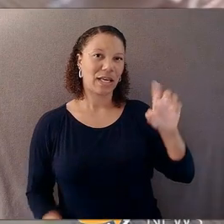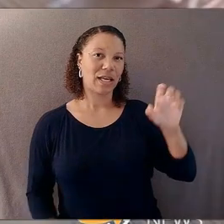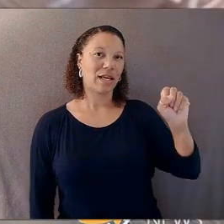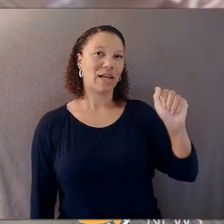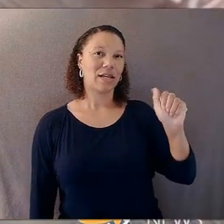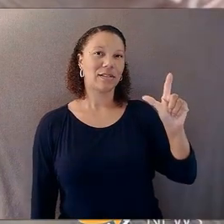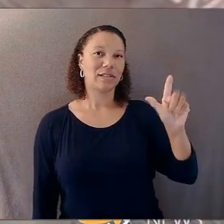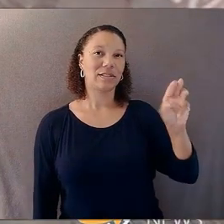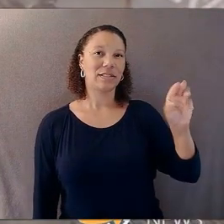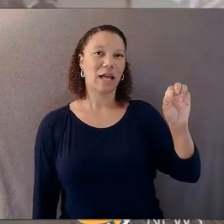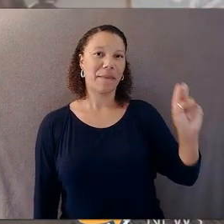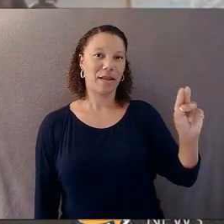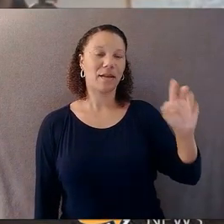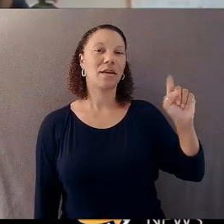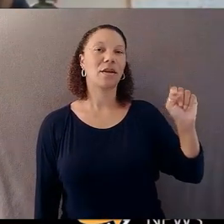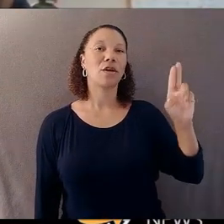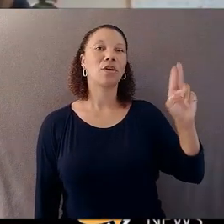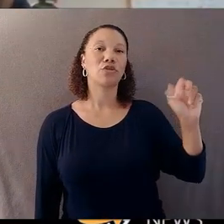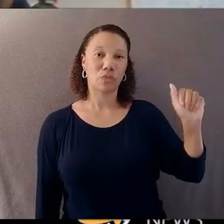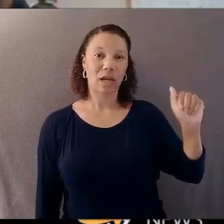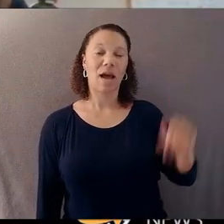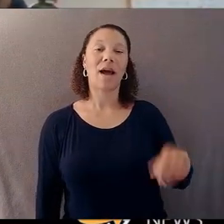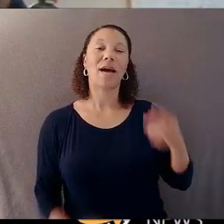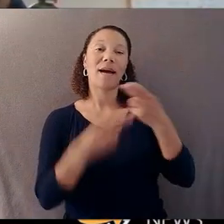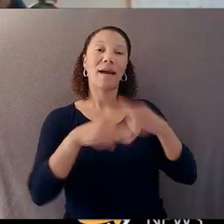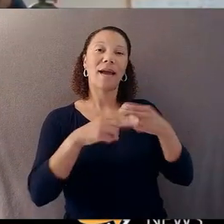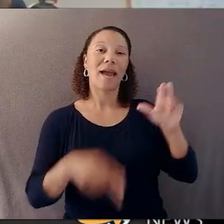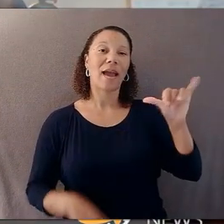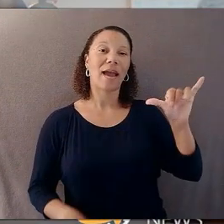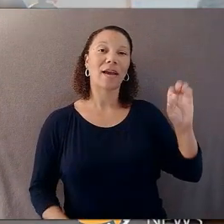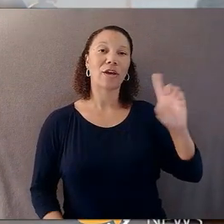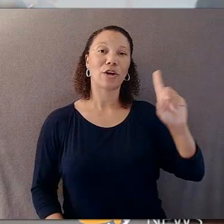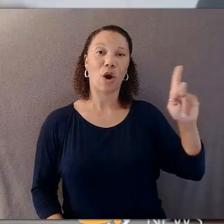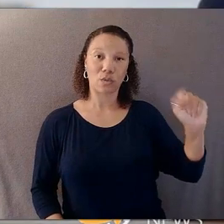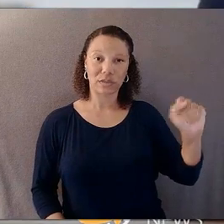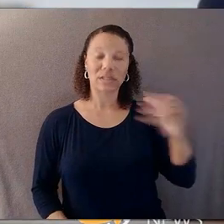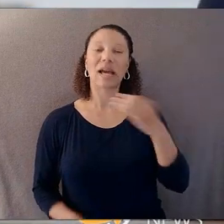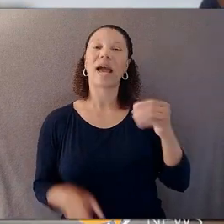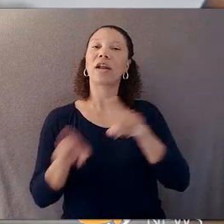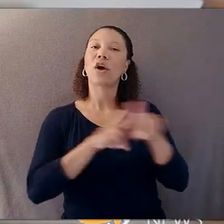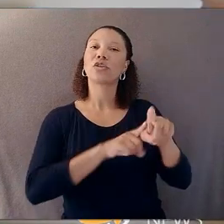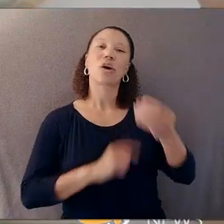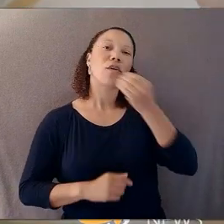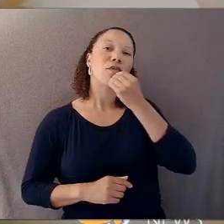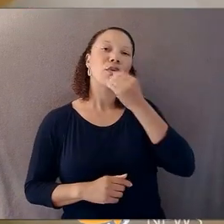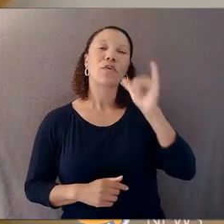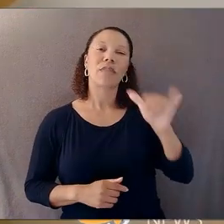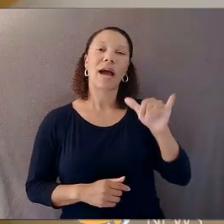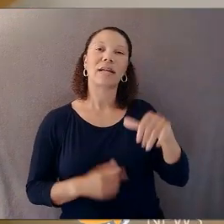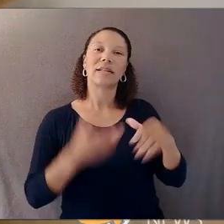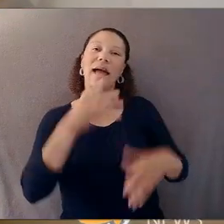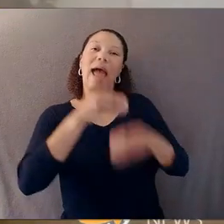egg yolks. Other ways to get vitamin D is foods that are fortified with it. So milk, orange